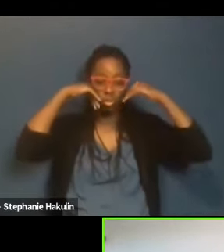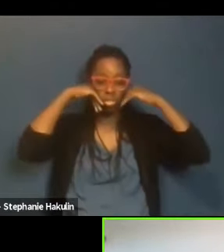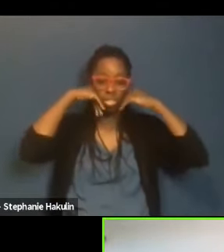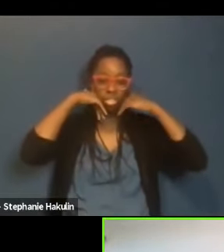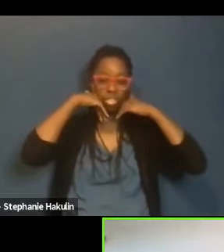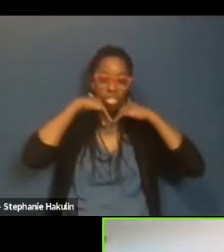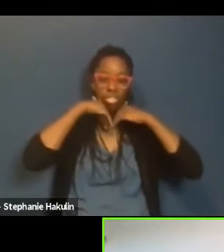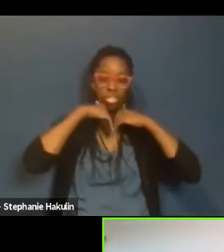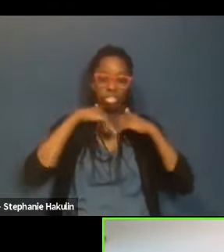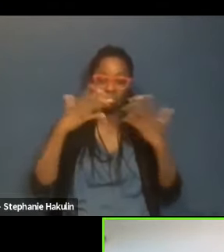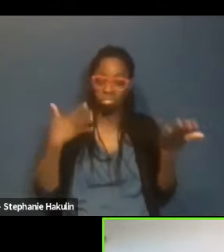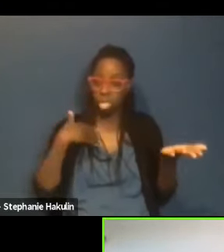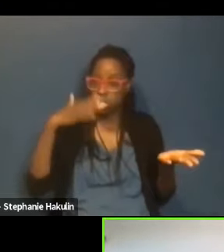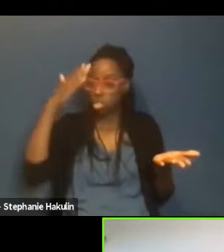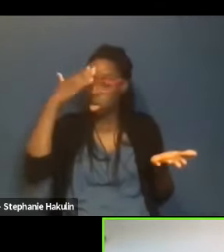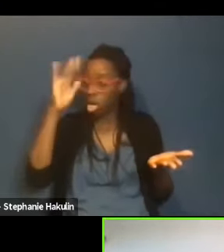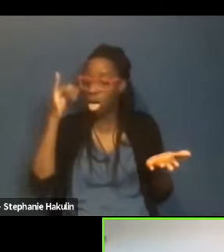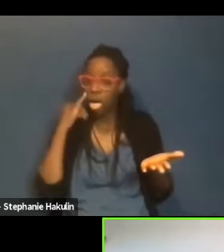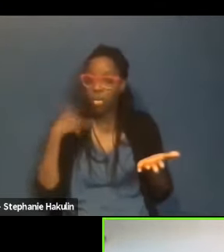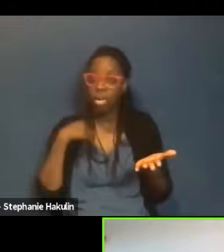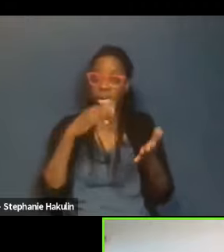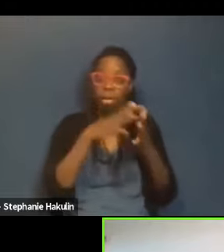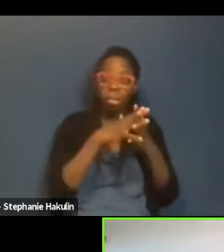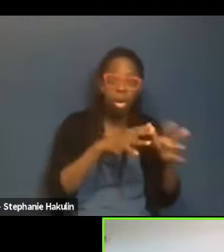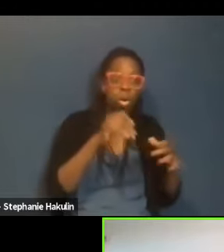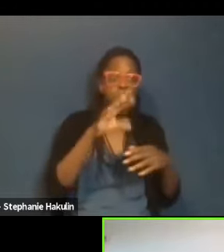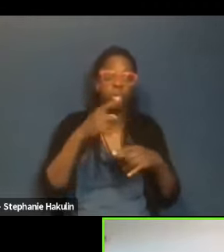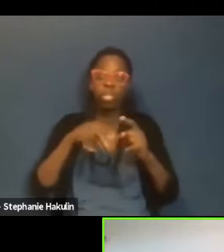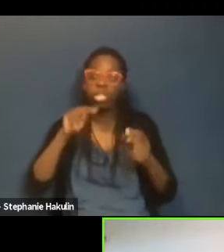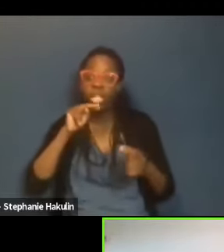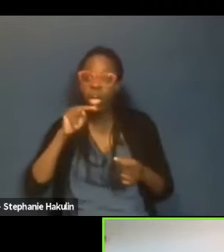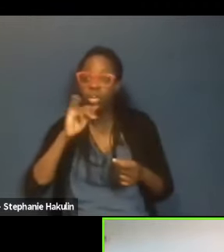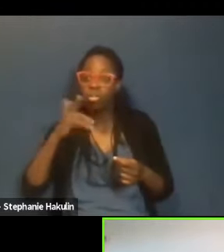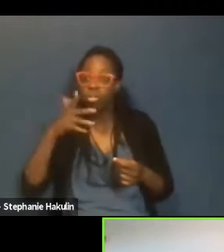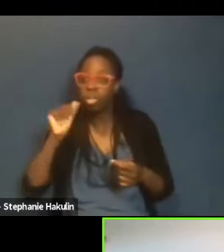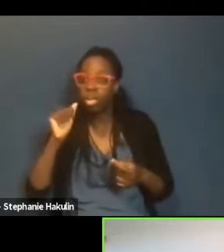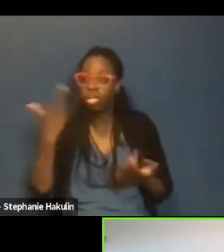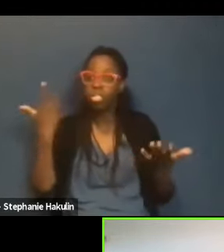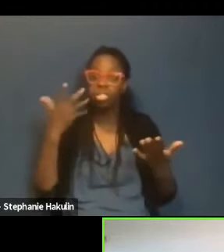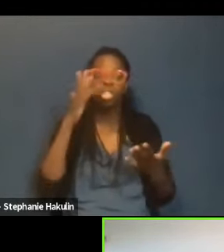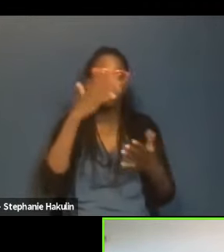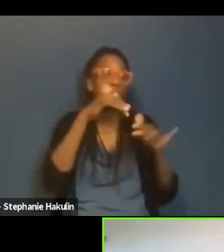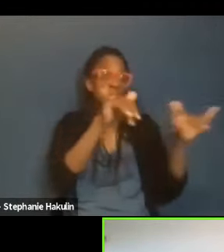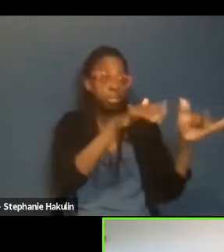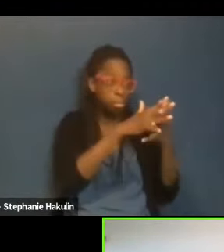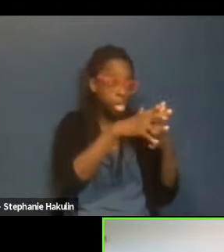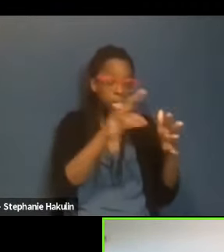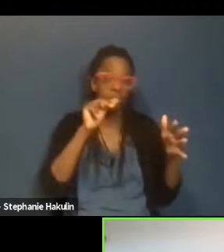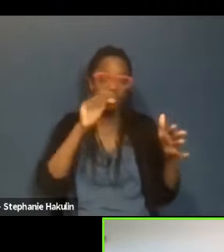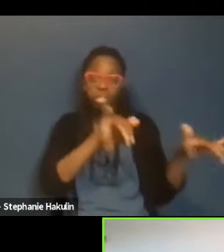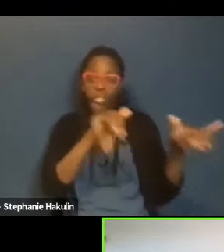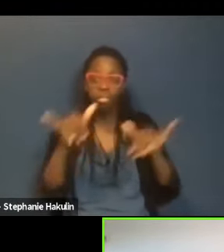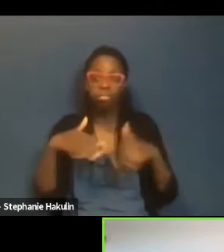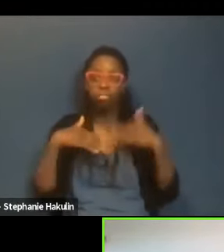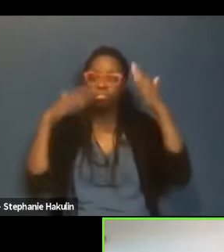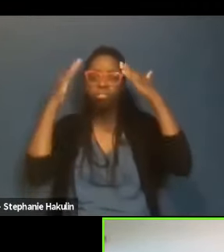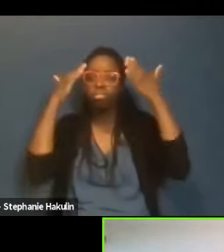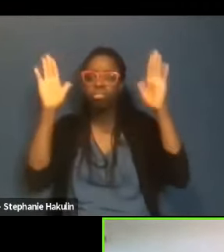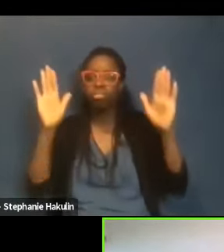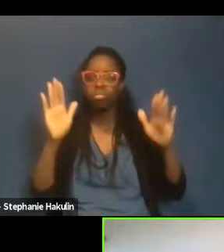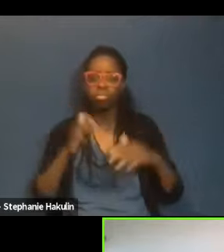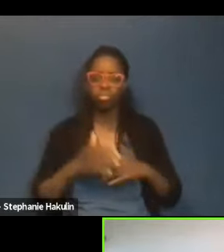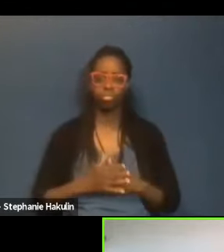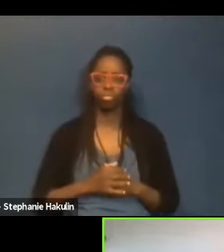and Nigerian blood is the same sweet nectar nicotine for demons. I'm trained by my mother to fight these